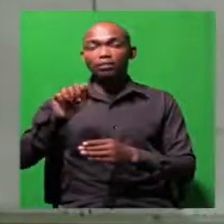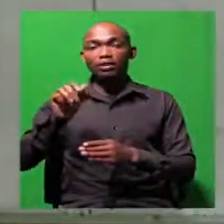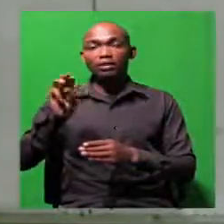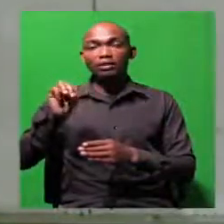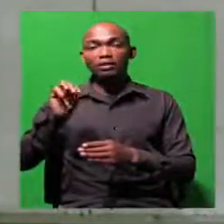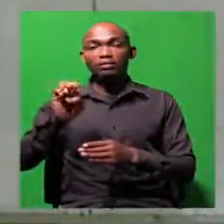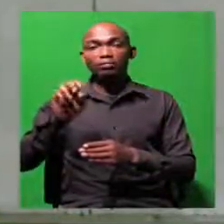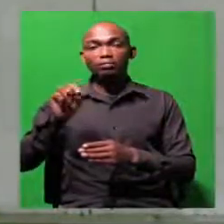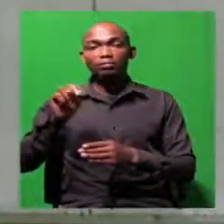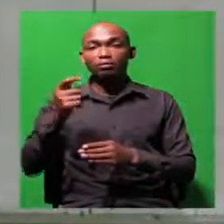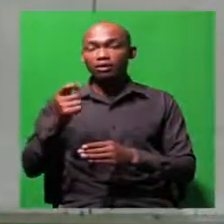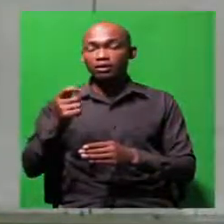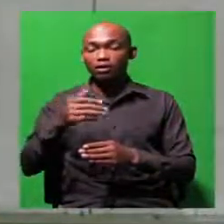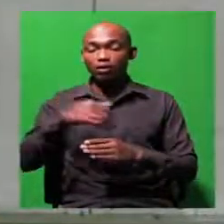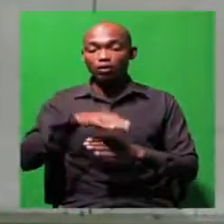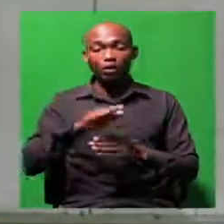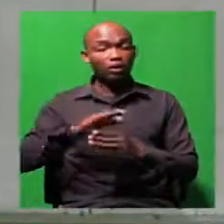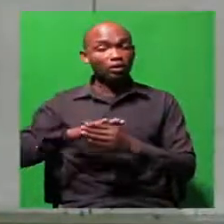use